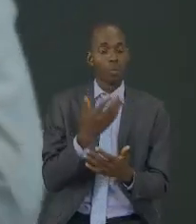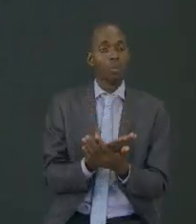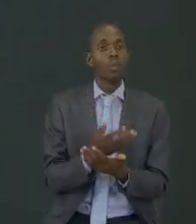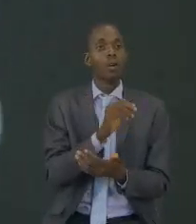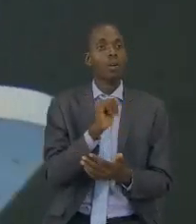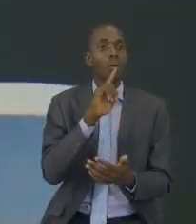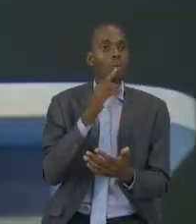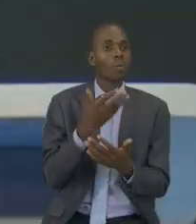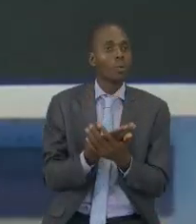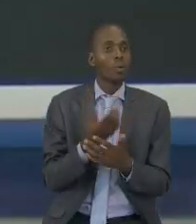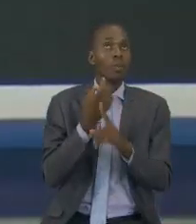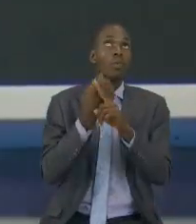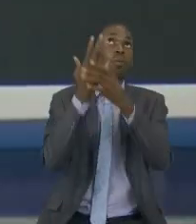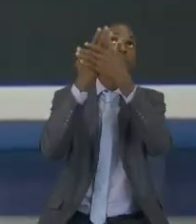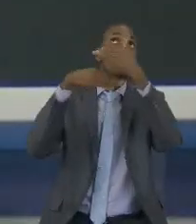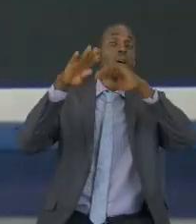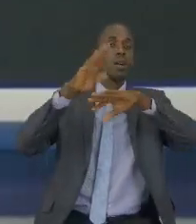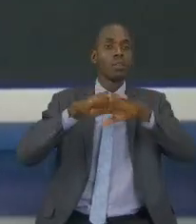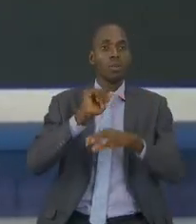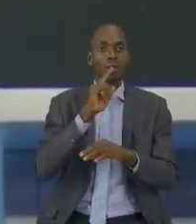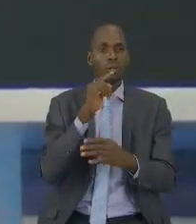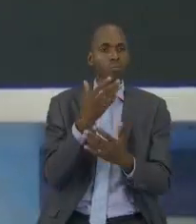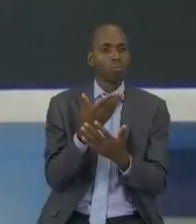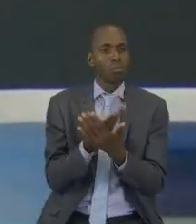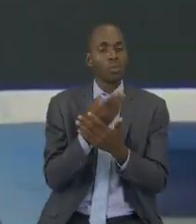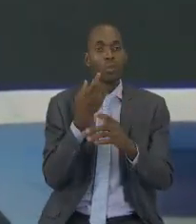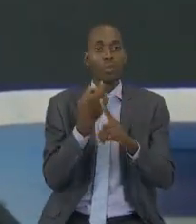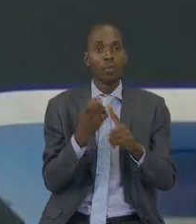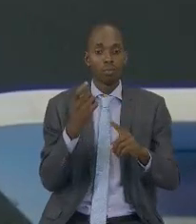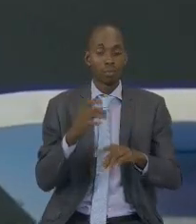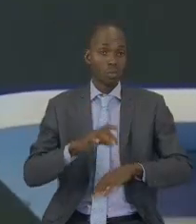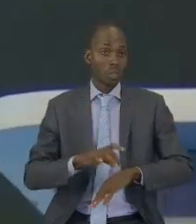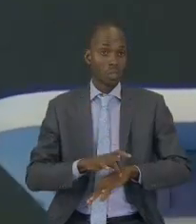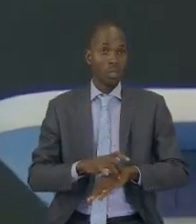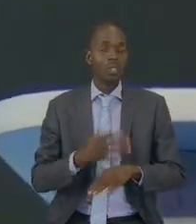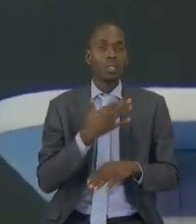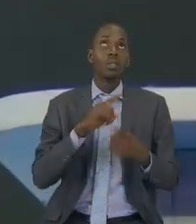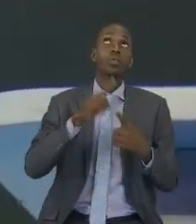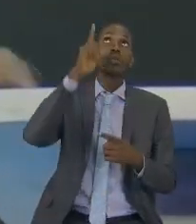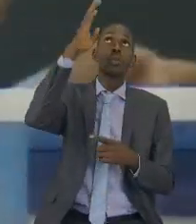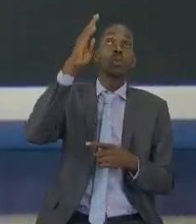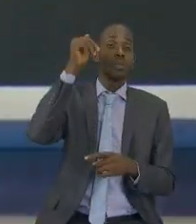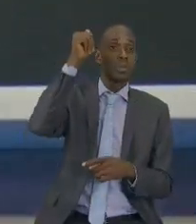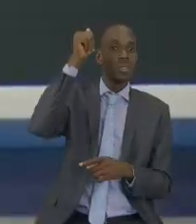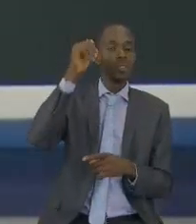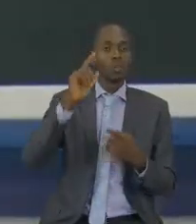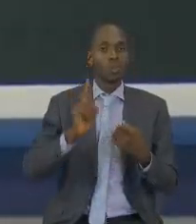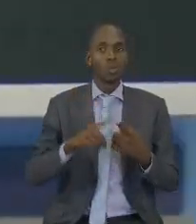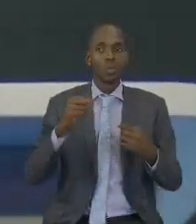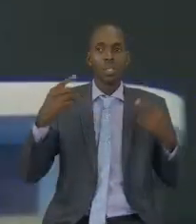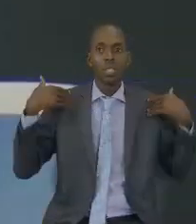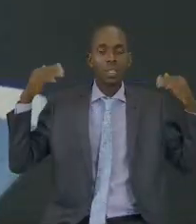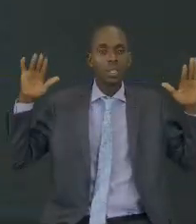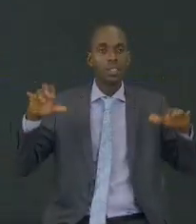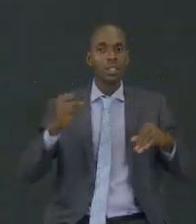sign for heaven, a sign on earth, a sign to God himself, a sign to the angel that